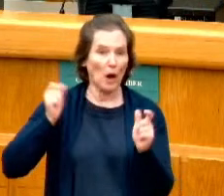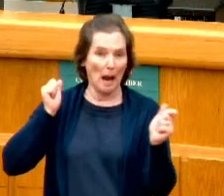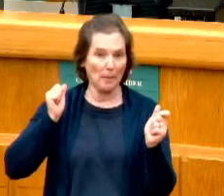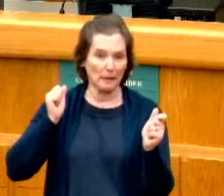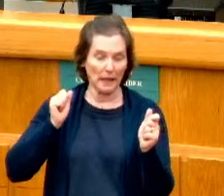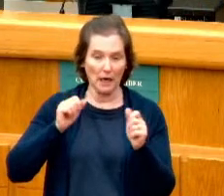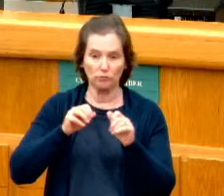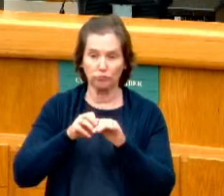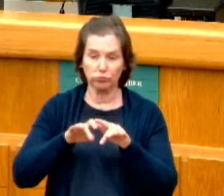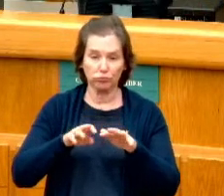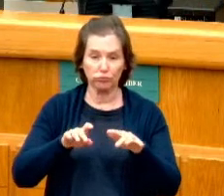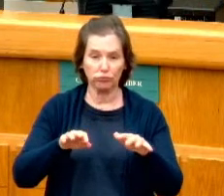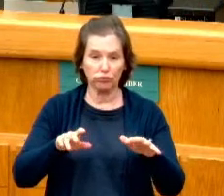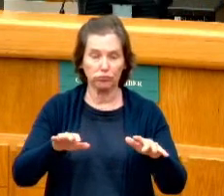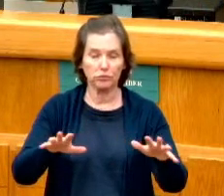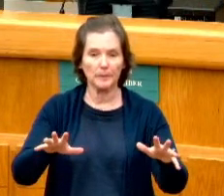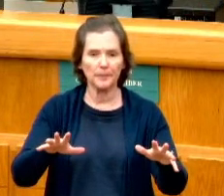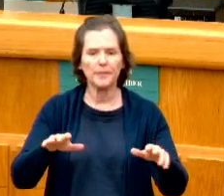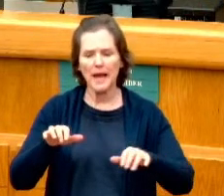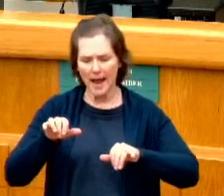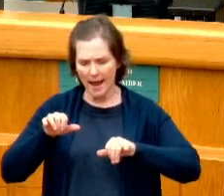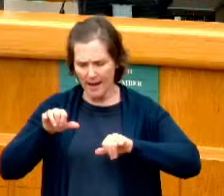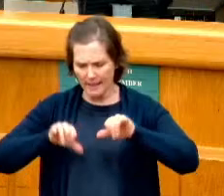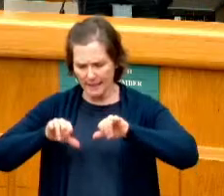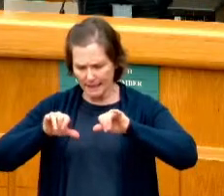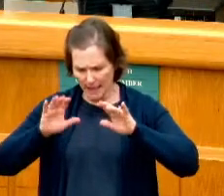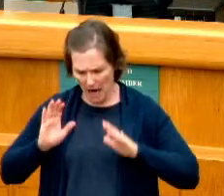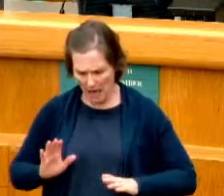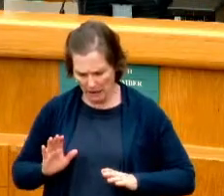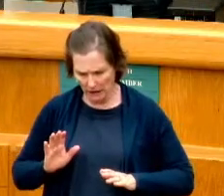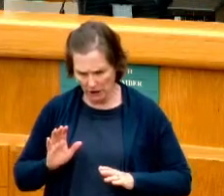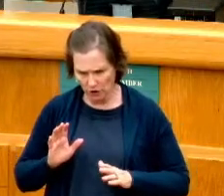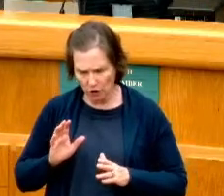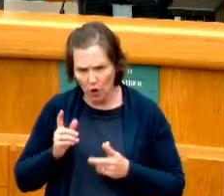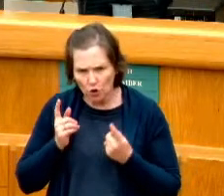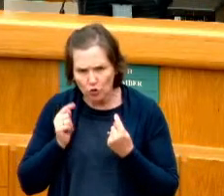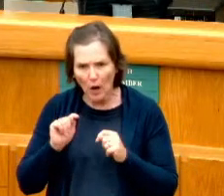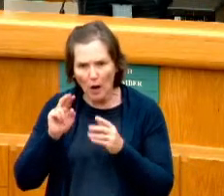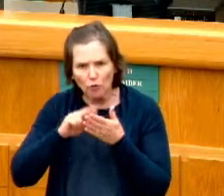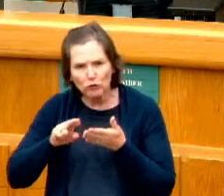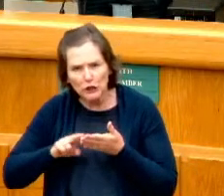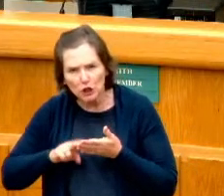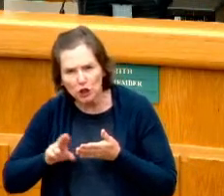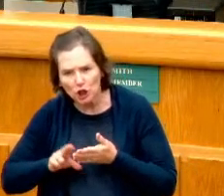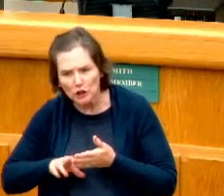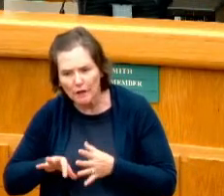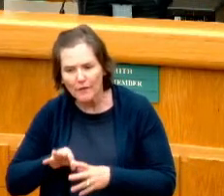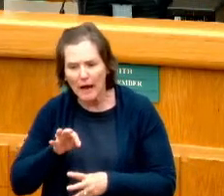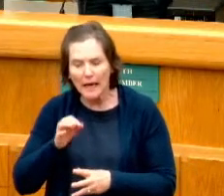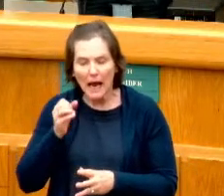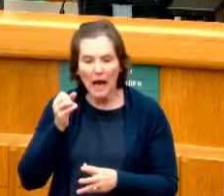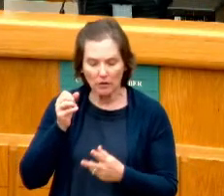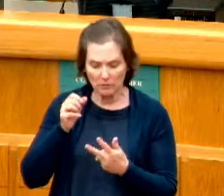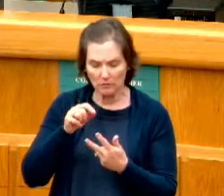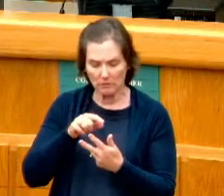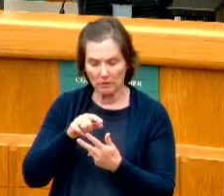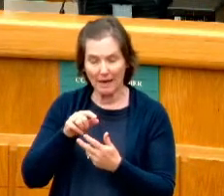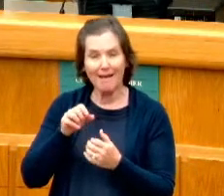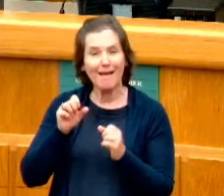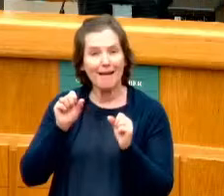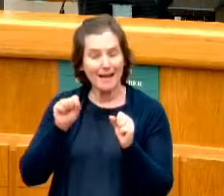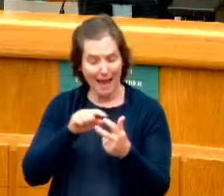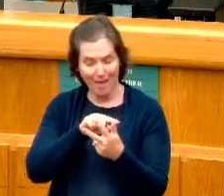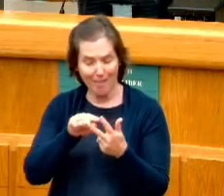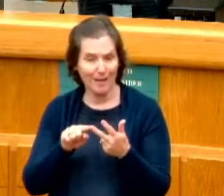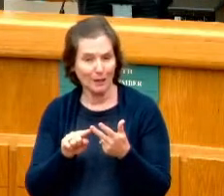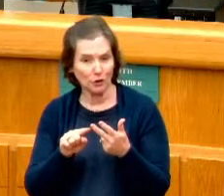Scientists are working to learn more about how easily they spread, whether they could cause more severe illness, and whether currently